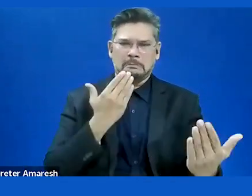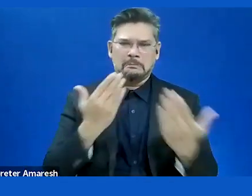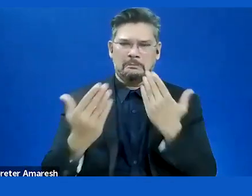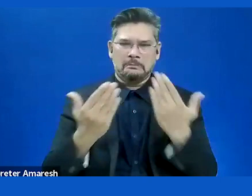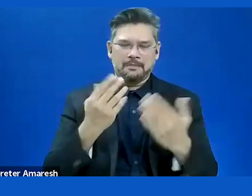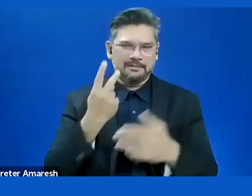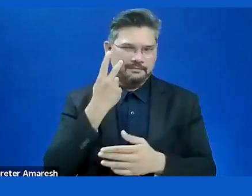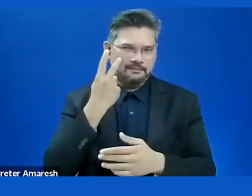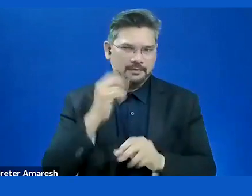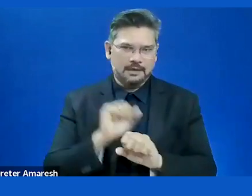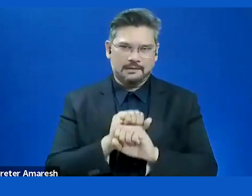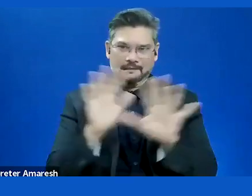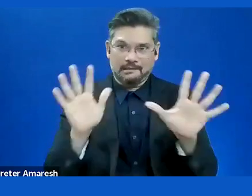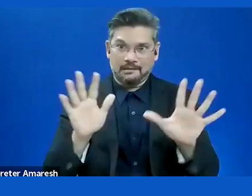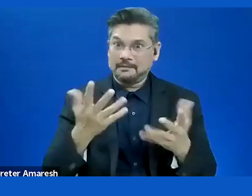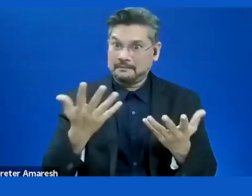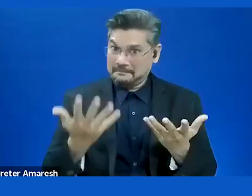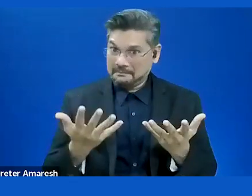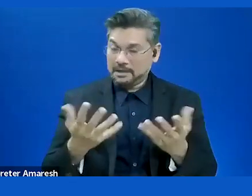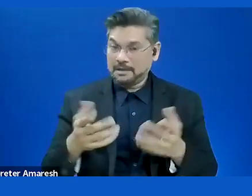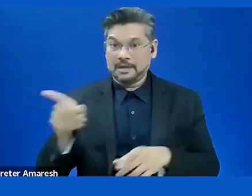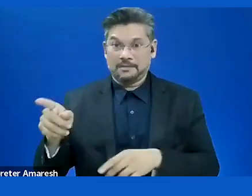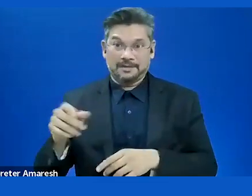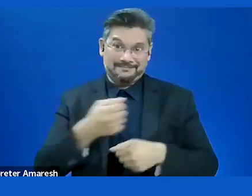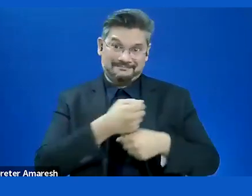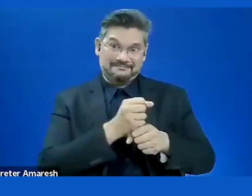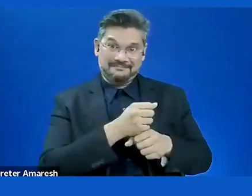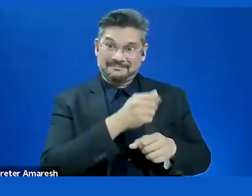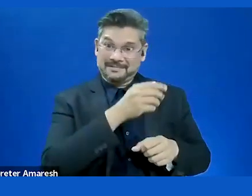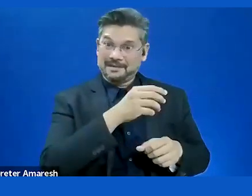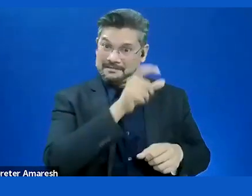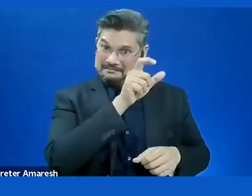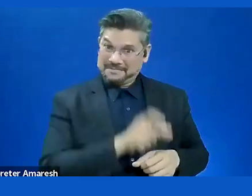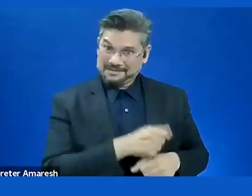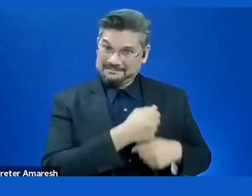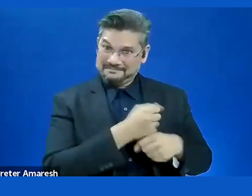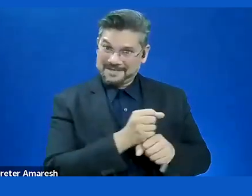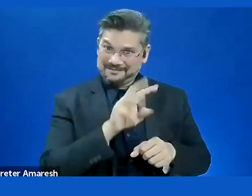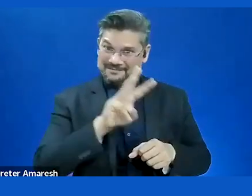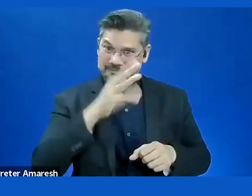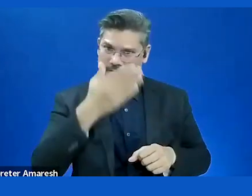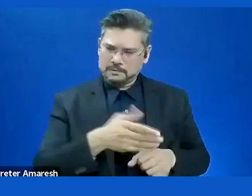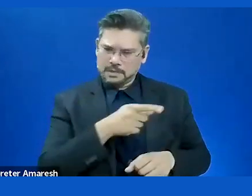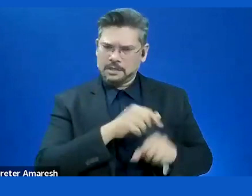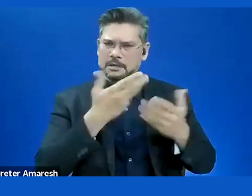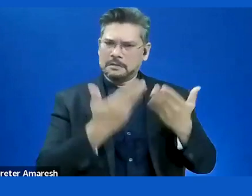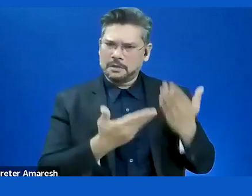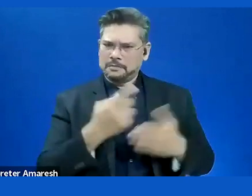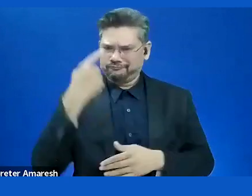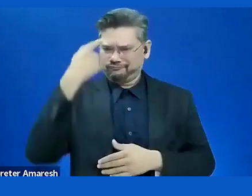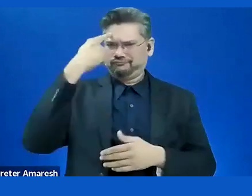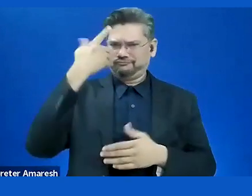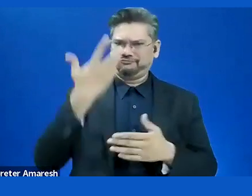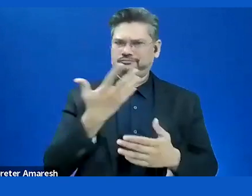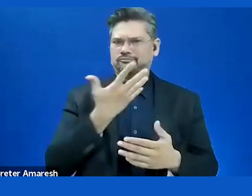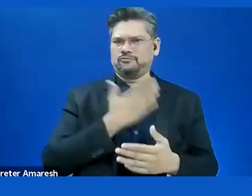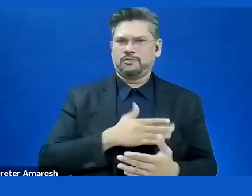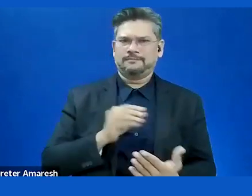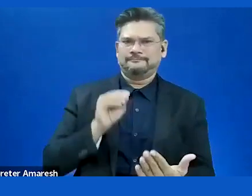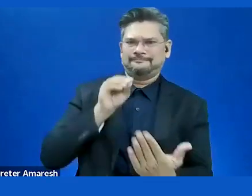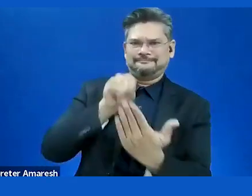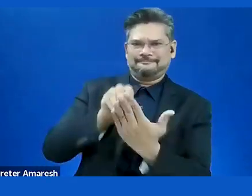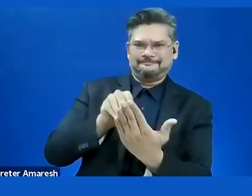do this because the user wants to have the contrast. And the same for focus indication or auto-playing GIFs. These are all things